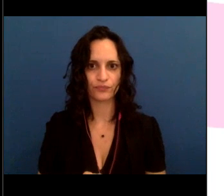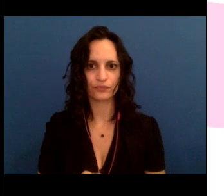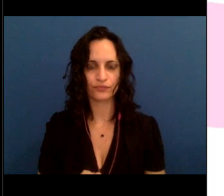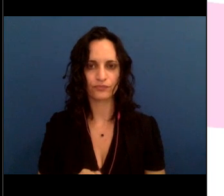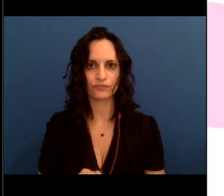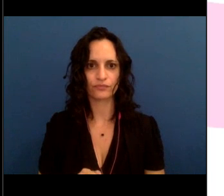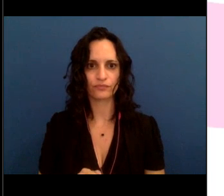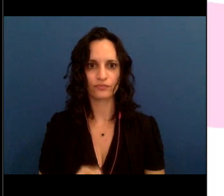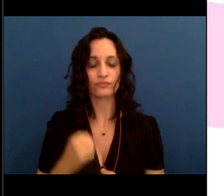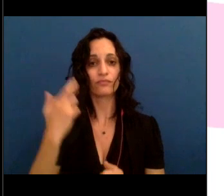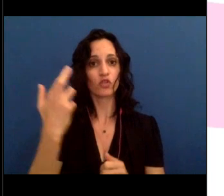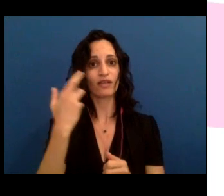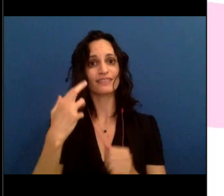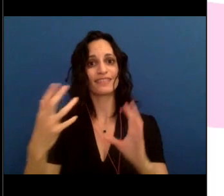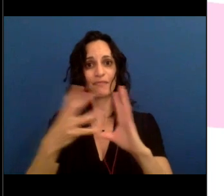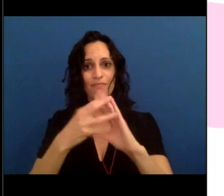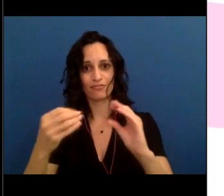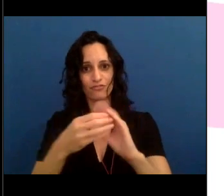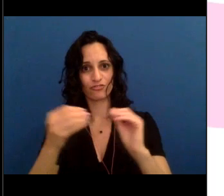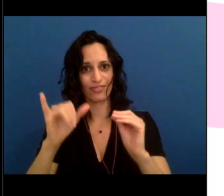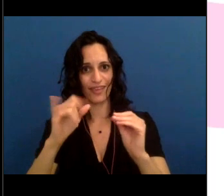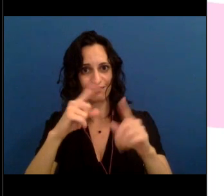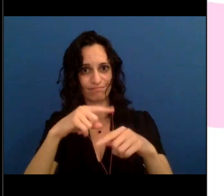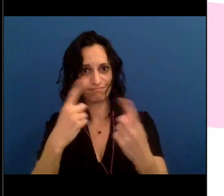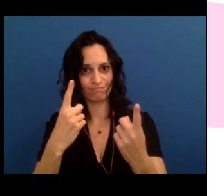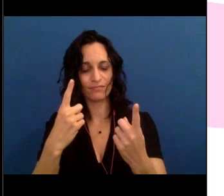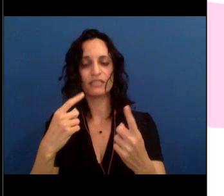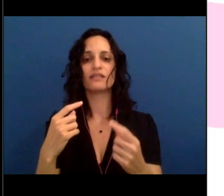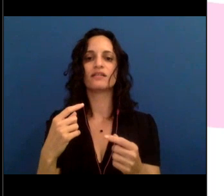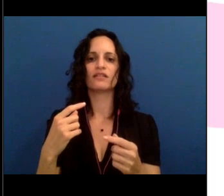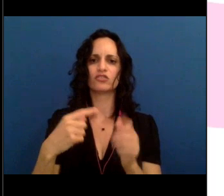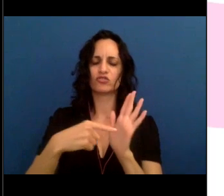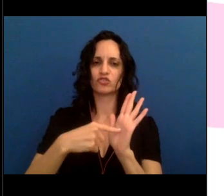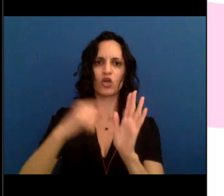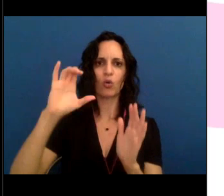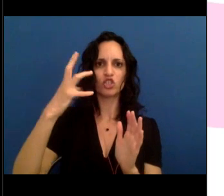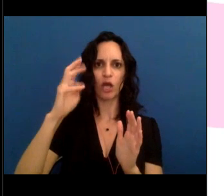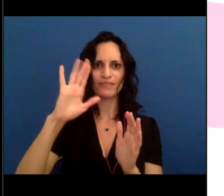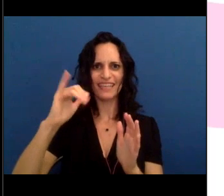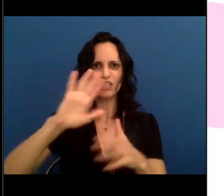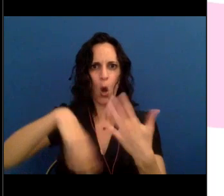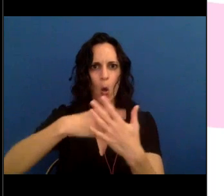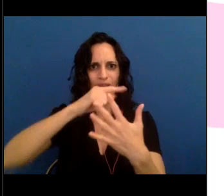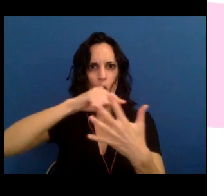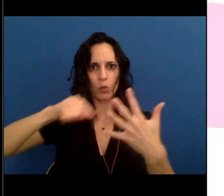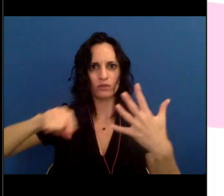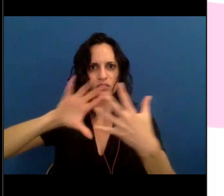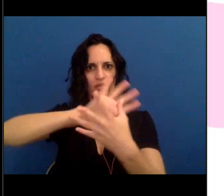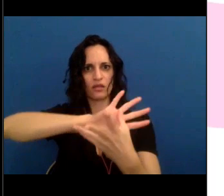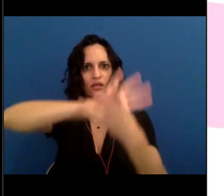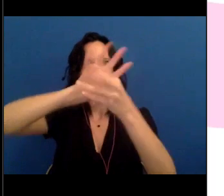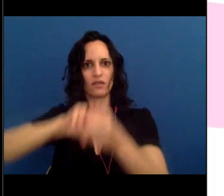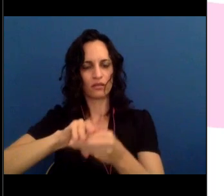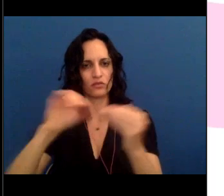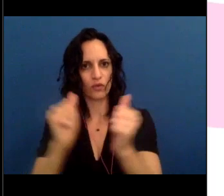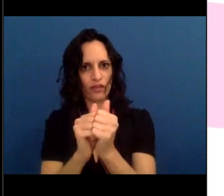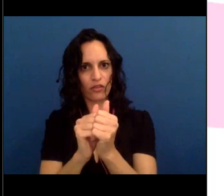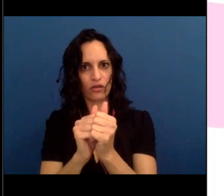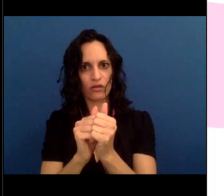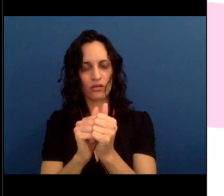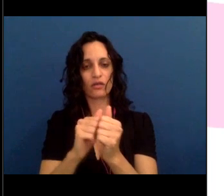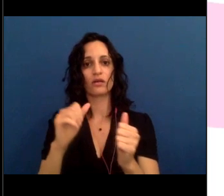thing up is that, or is to show that Chomsky is all of these things at once, and that interdisciplinarity has